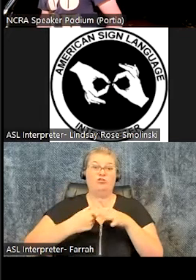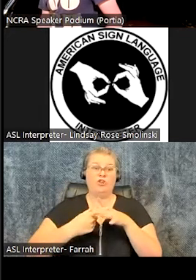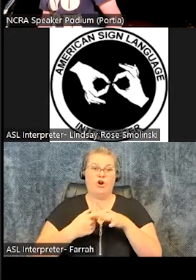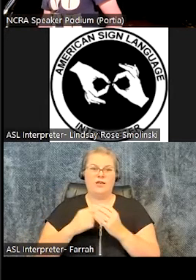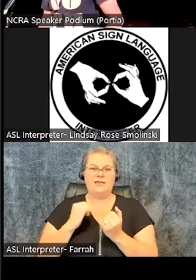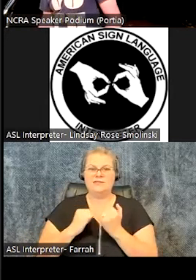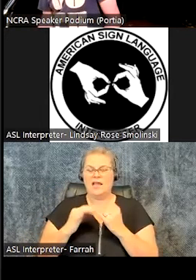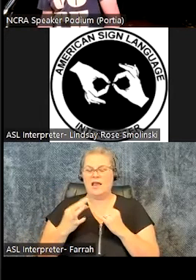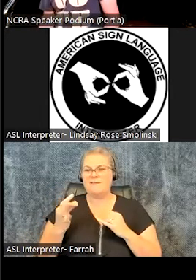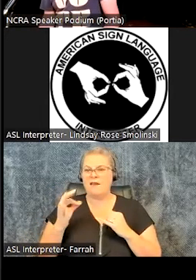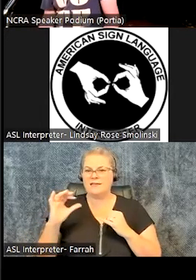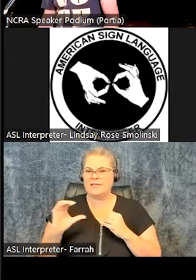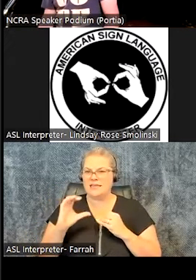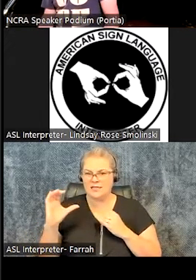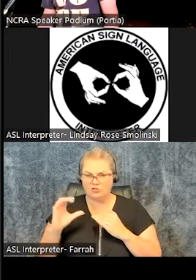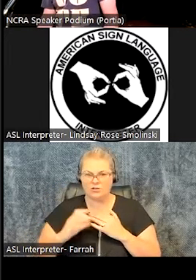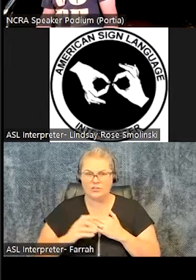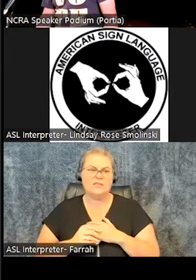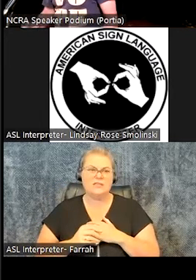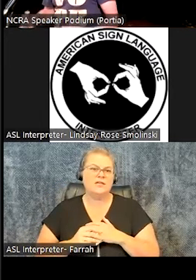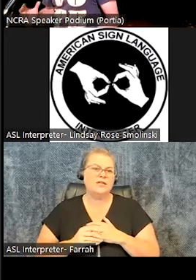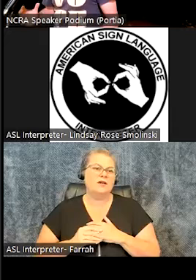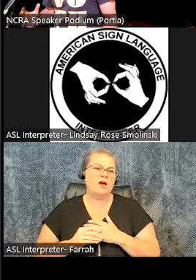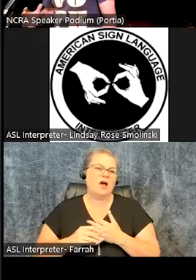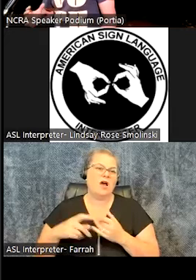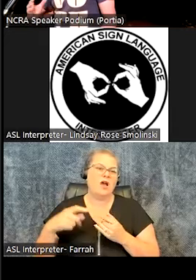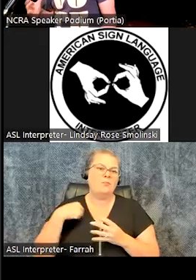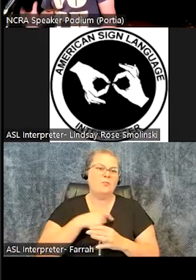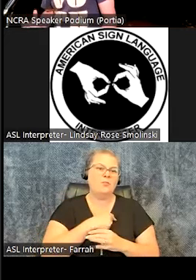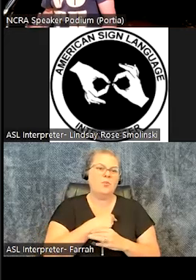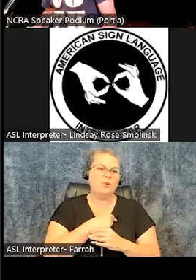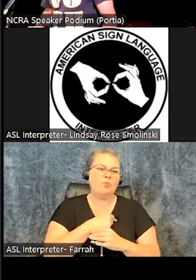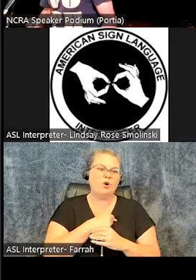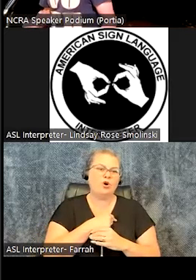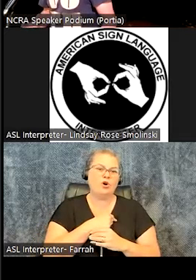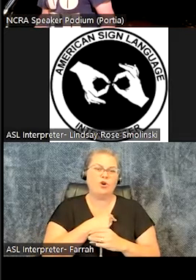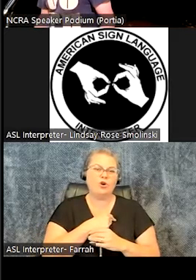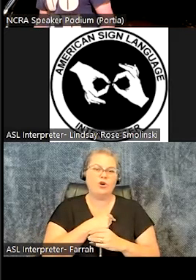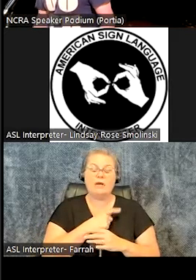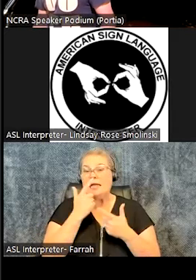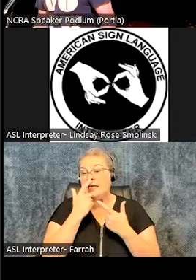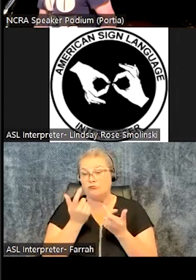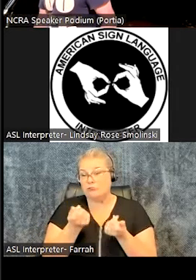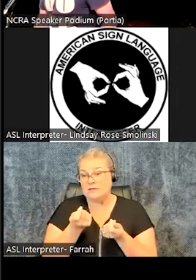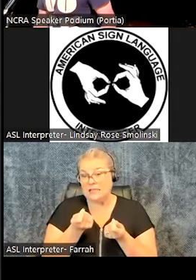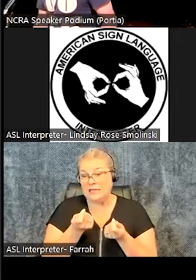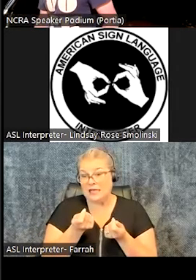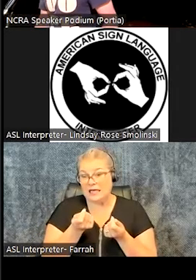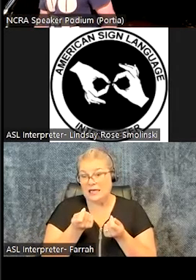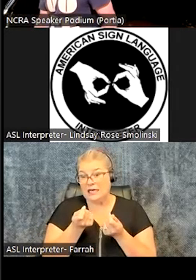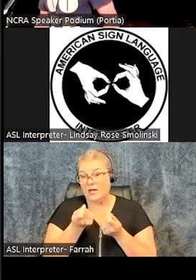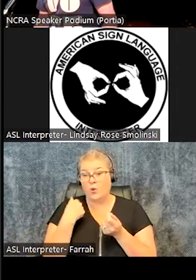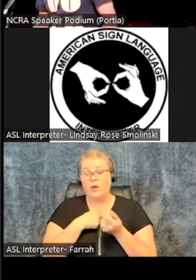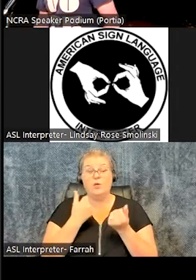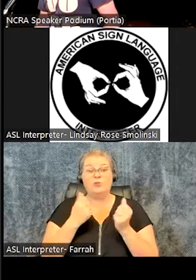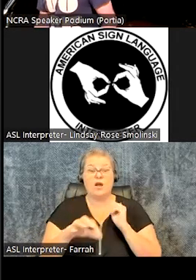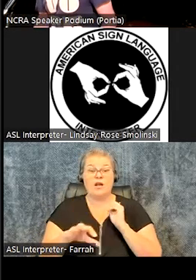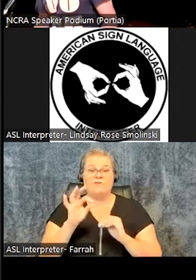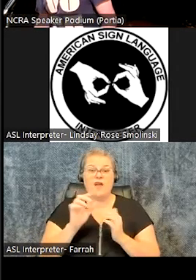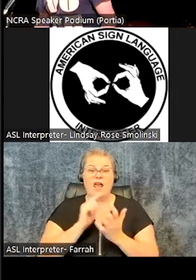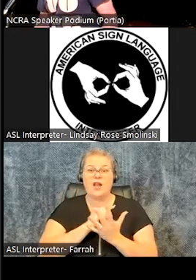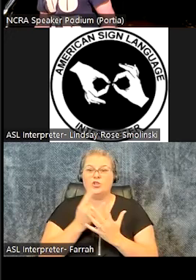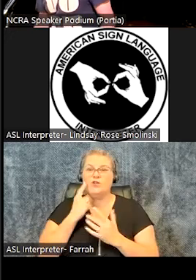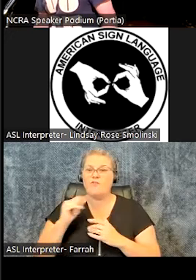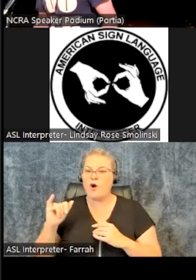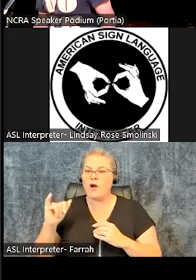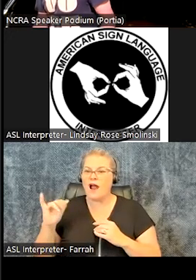19th century. We were, interestingly enough, trying to look for an alternative to ivory because there was a